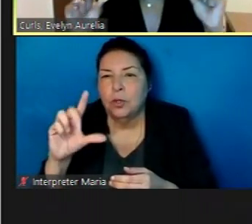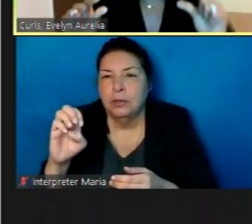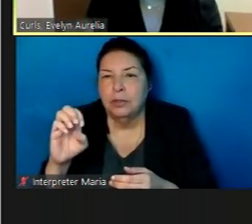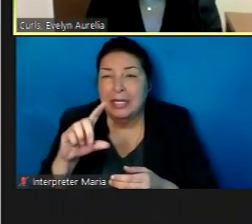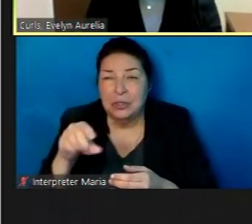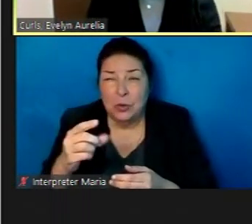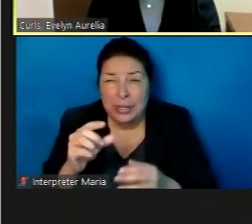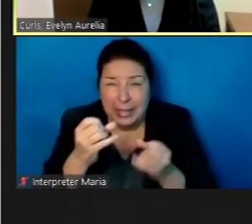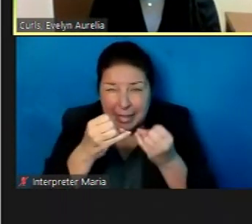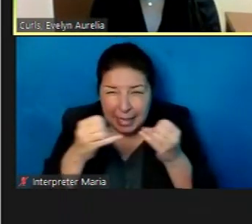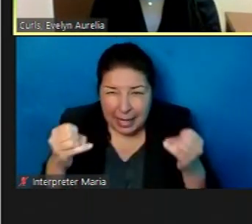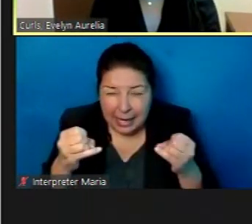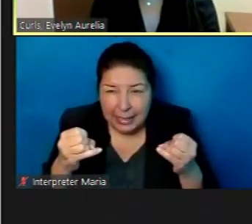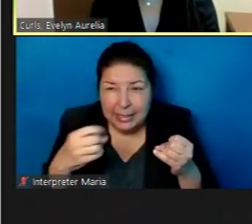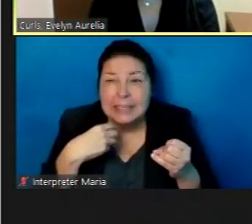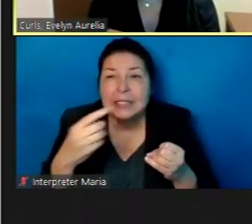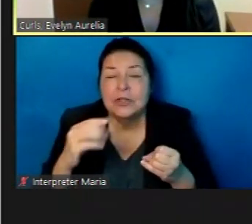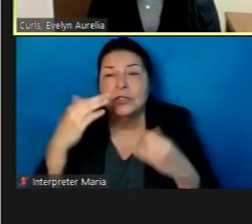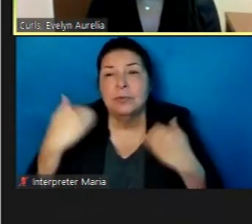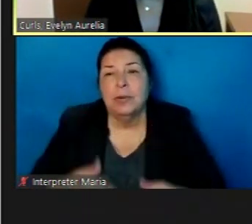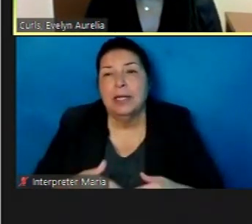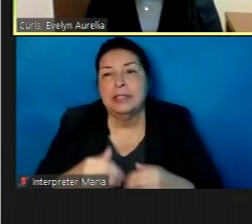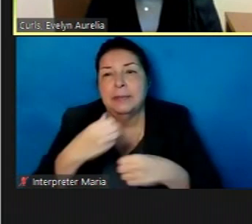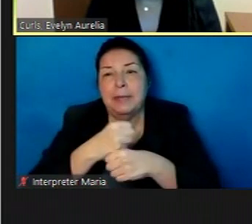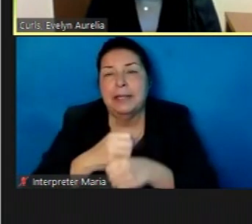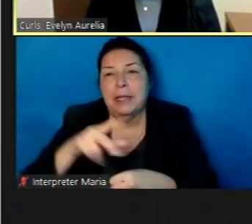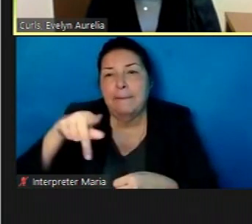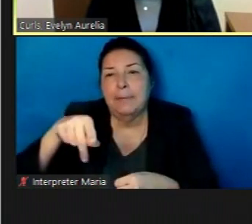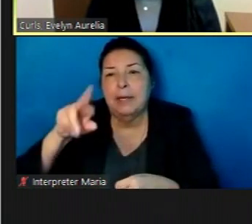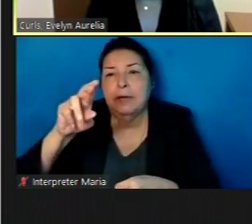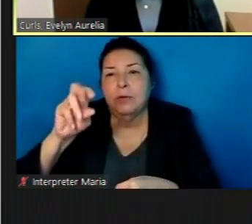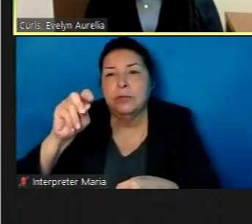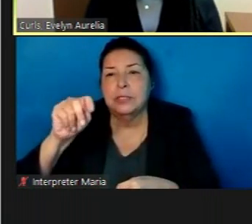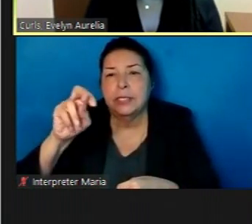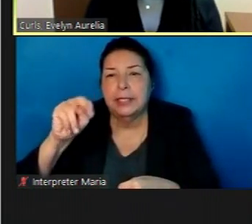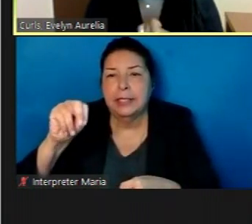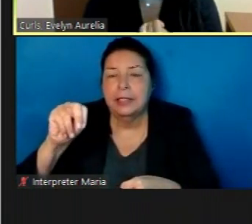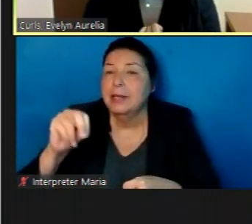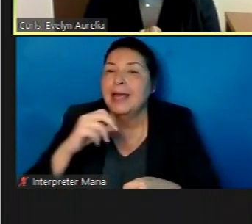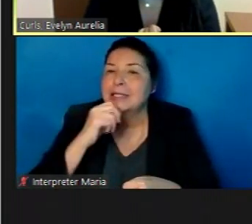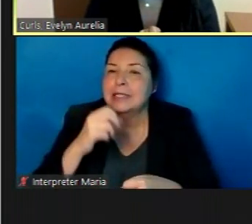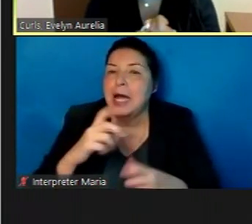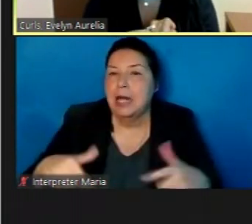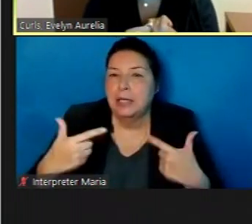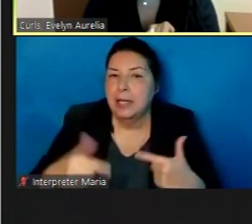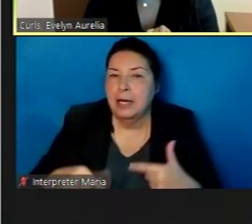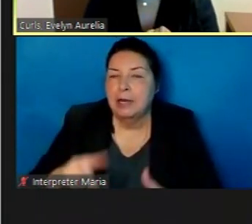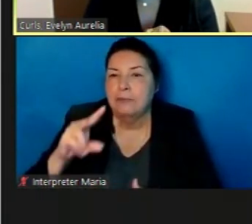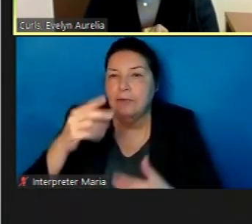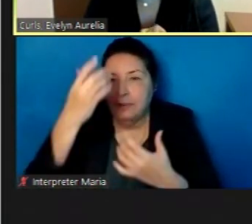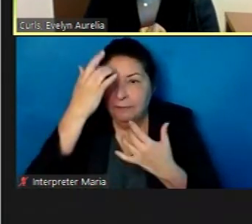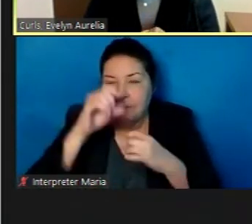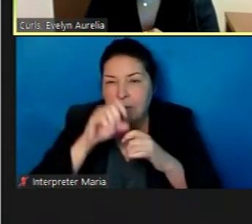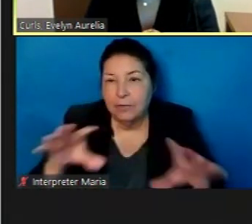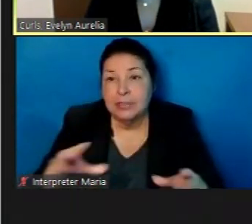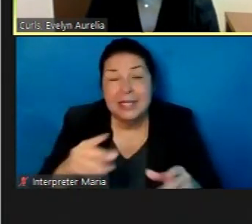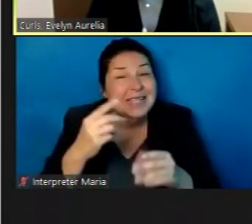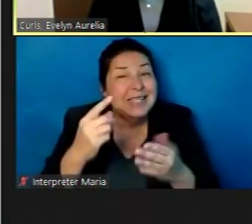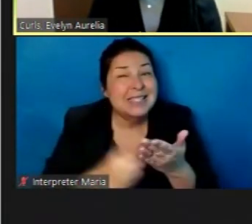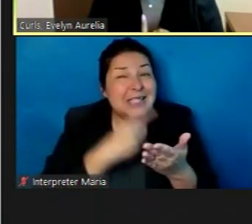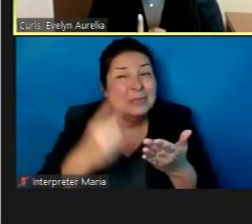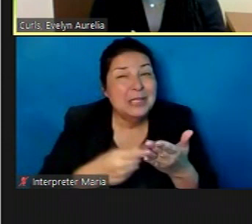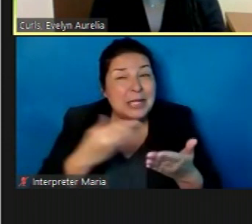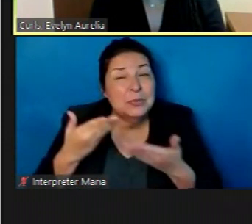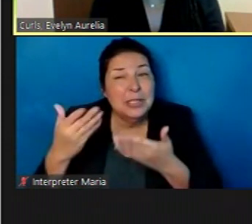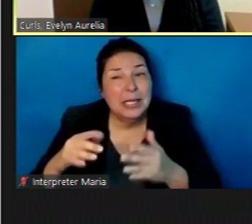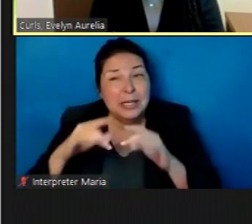mRNA that tells your body to make the proteins. It's not a live virus. Sometimes we give children live viruses of flu vaccine